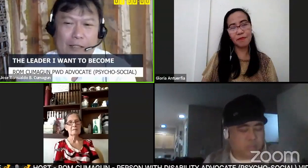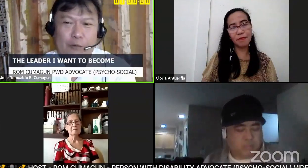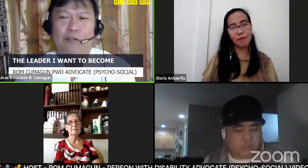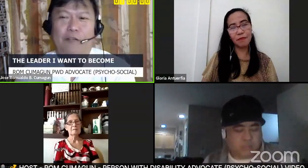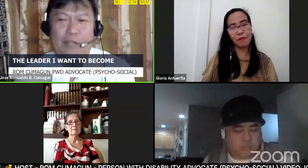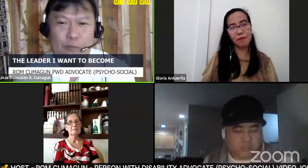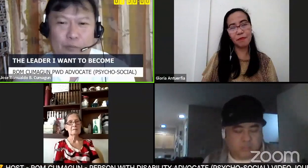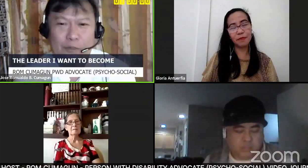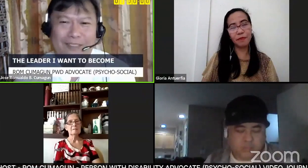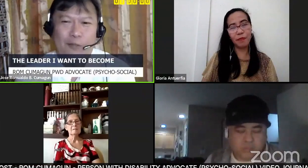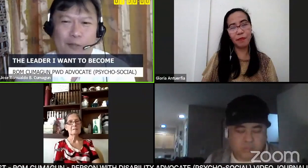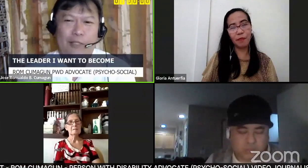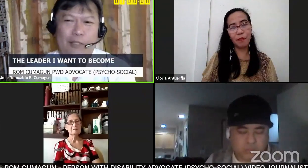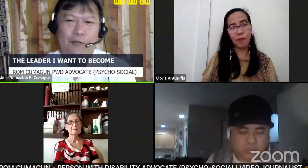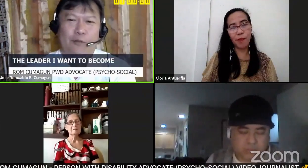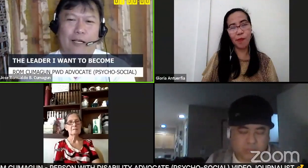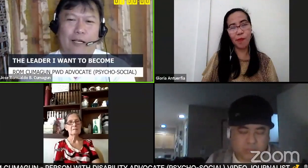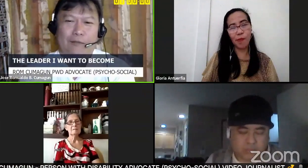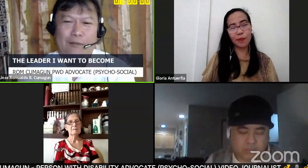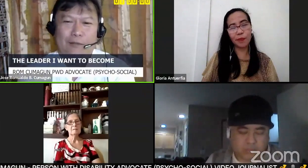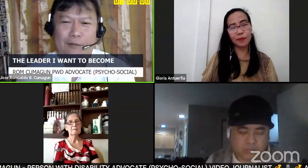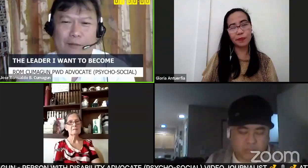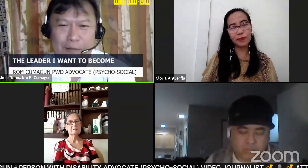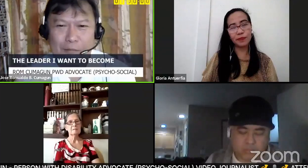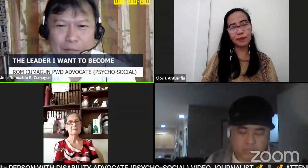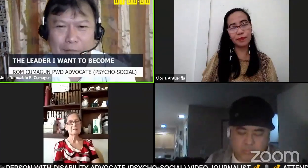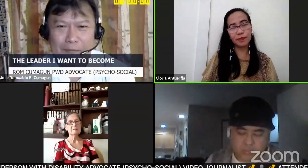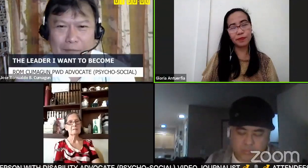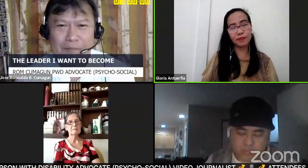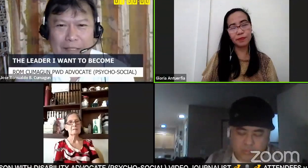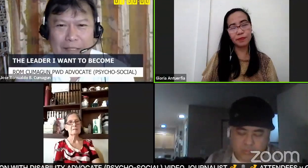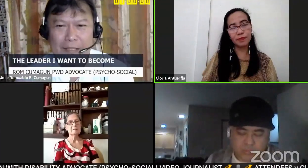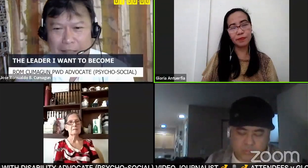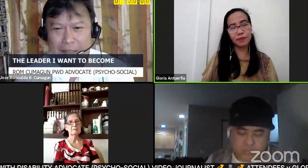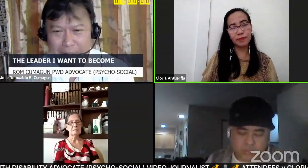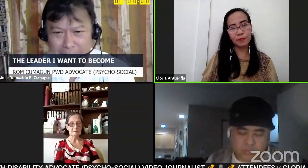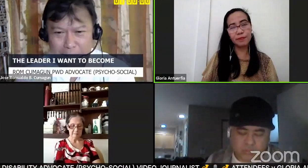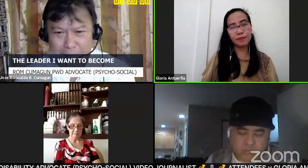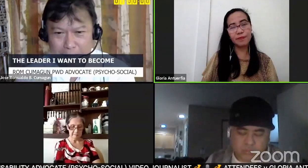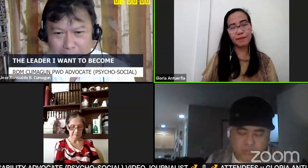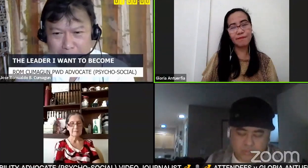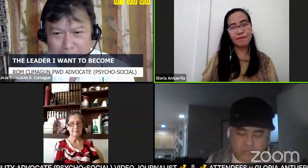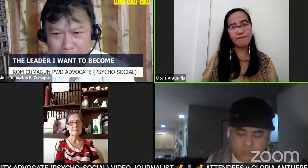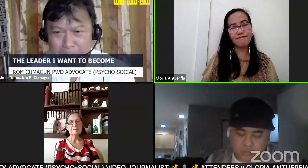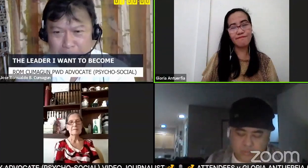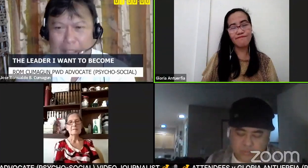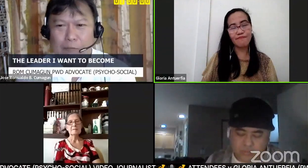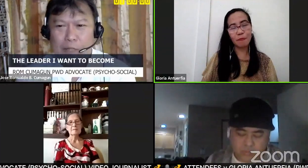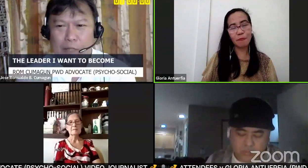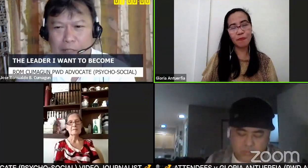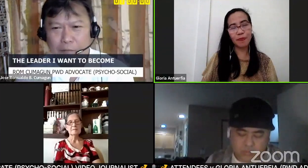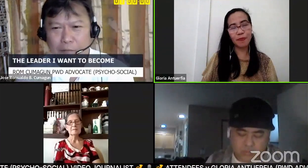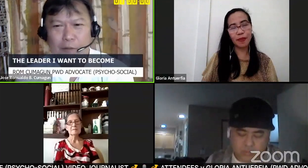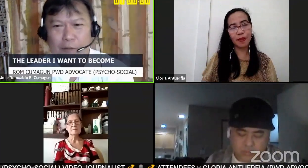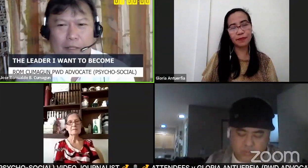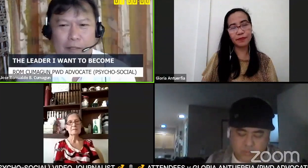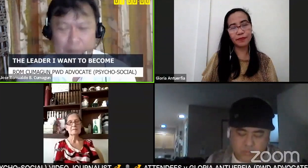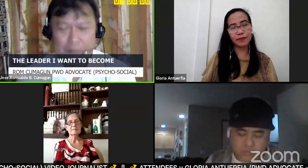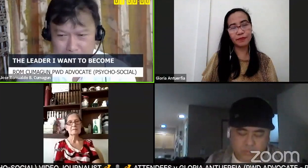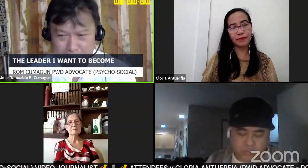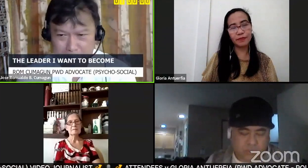log in using Facebook or using your Google account. So no problem. So I'm